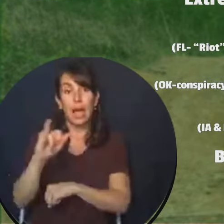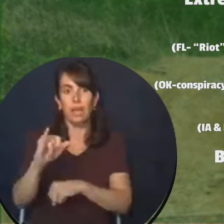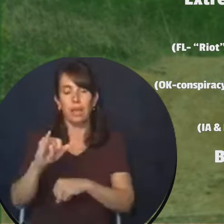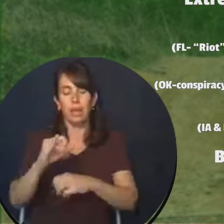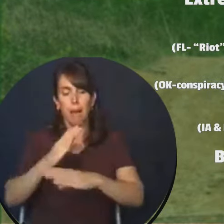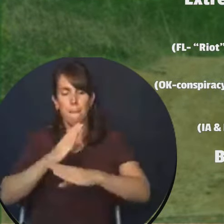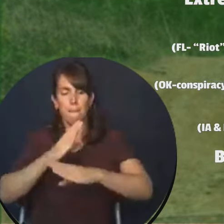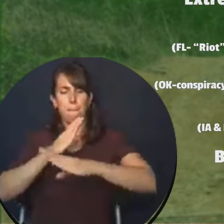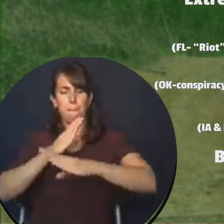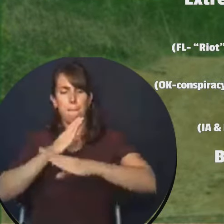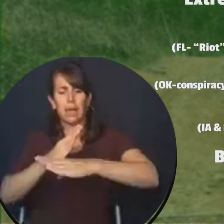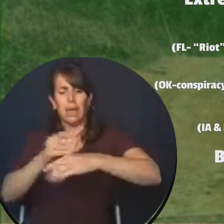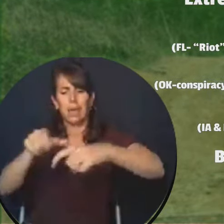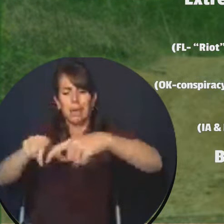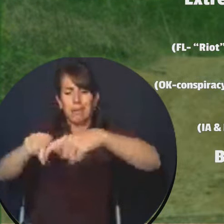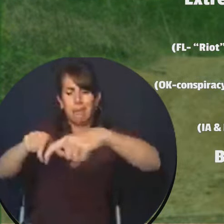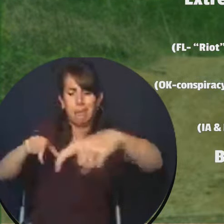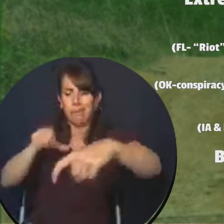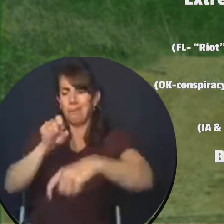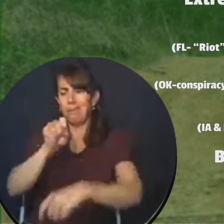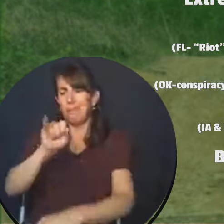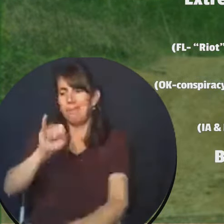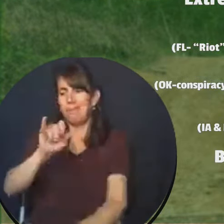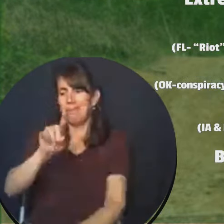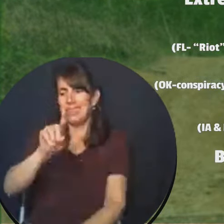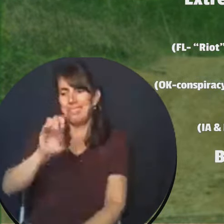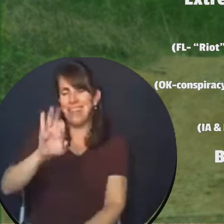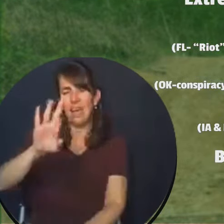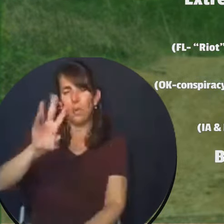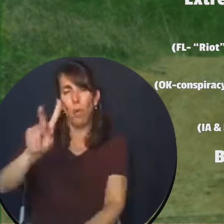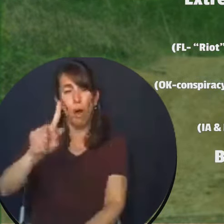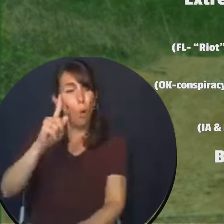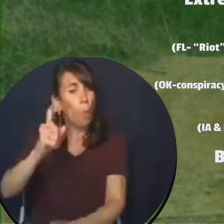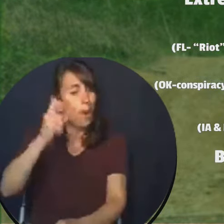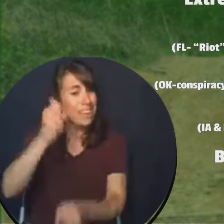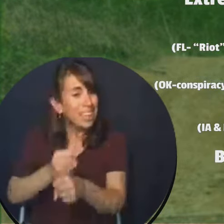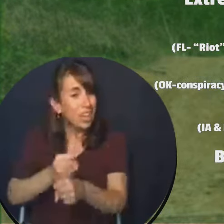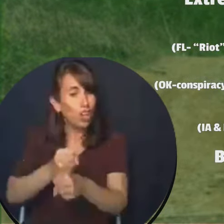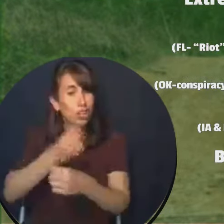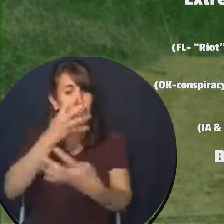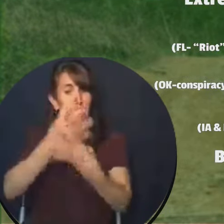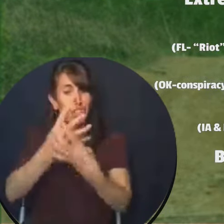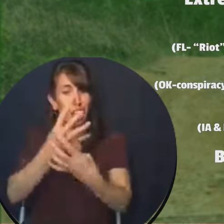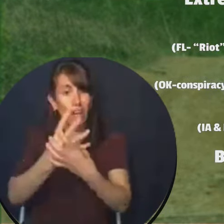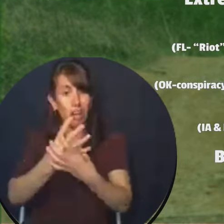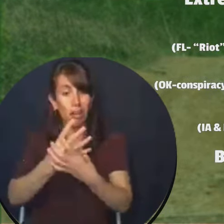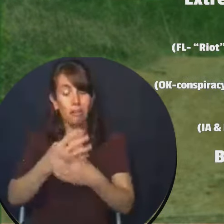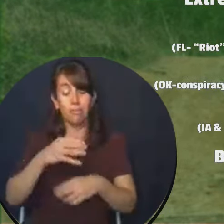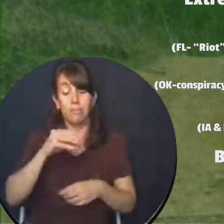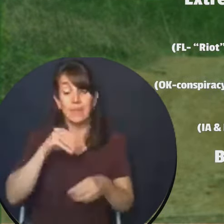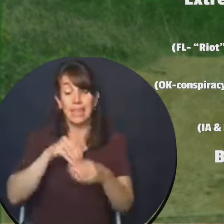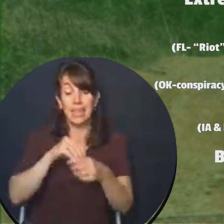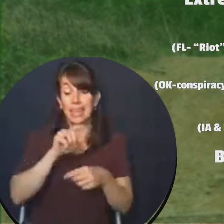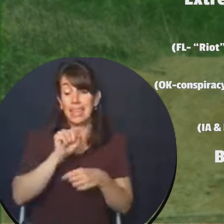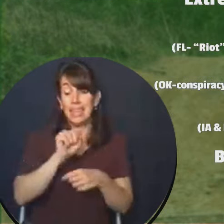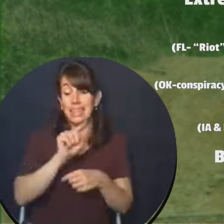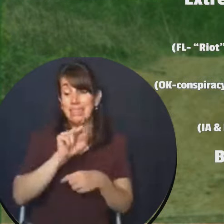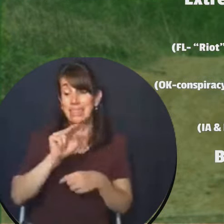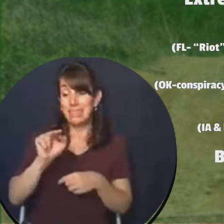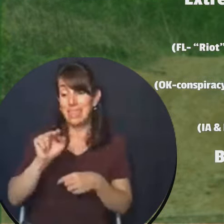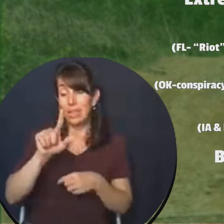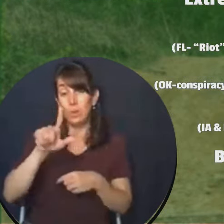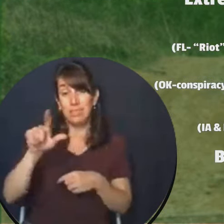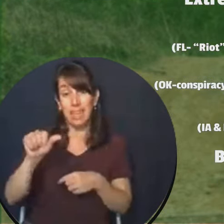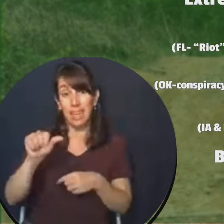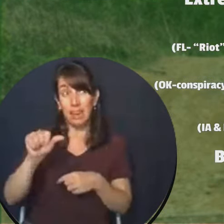sidewalk can carry a 1-year jail sentence in Tennessee, in Louisiana, for a pipeline trespass that carries a 5-year